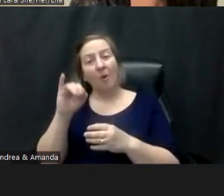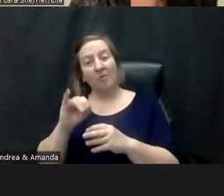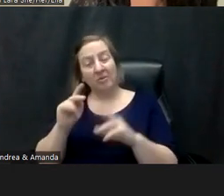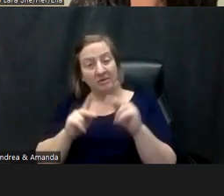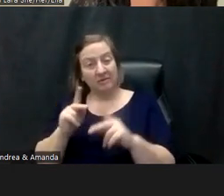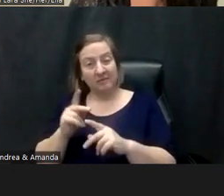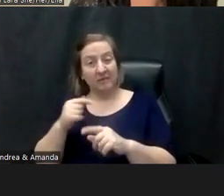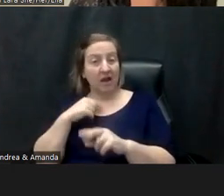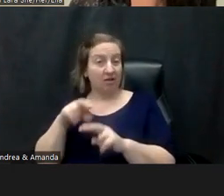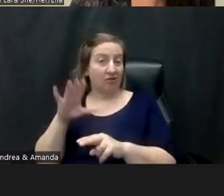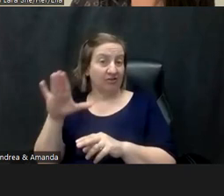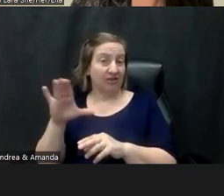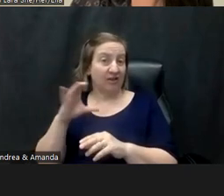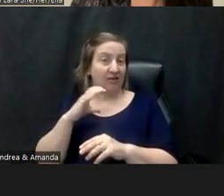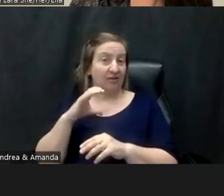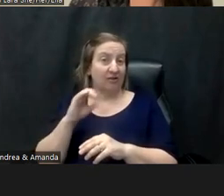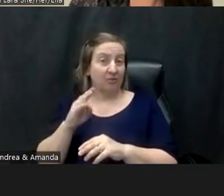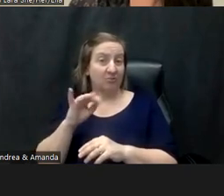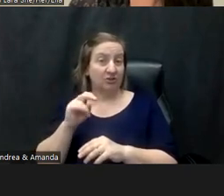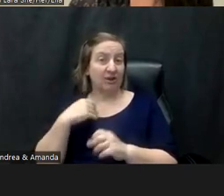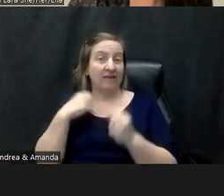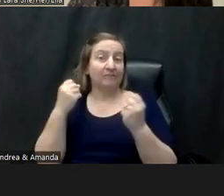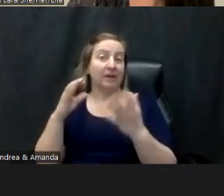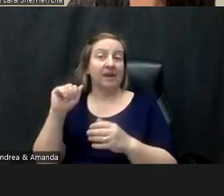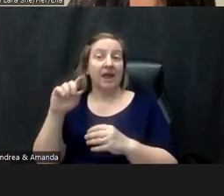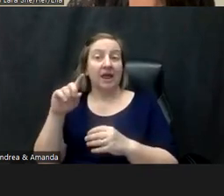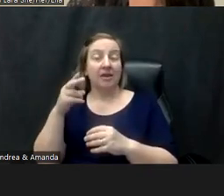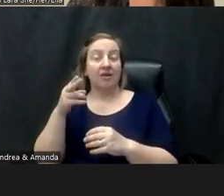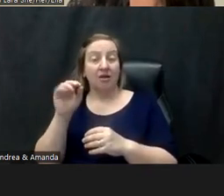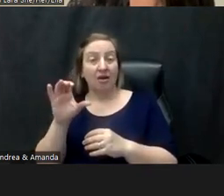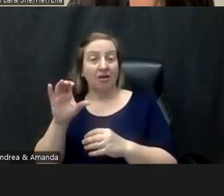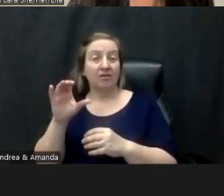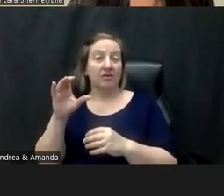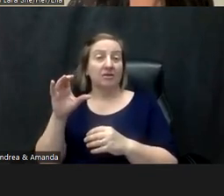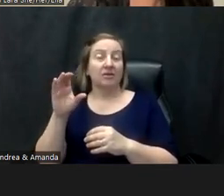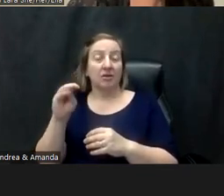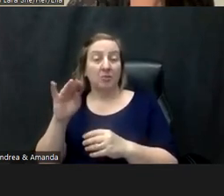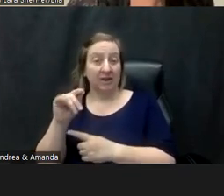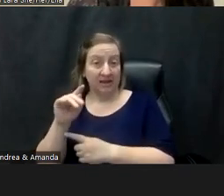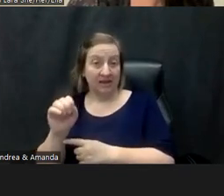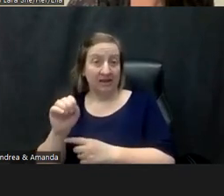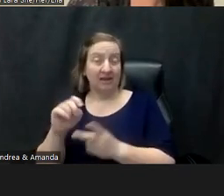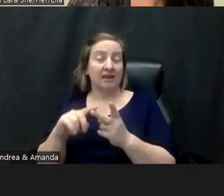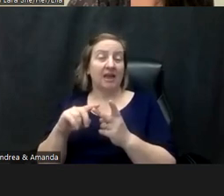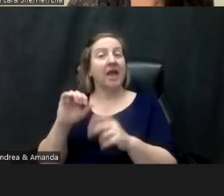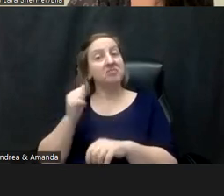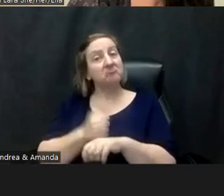at their commission has all these ad hoc committees and standing committees. And one of their committees is looking